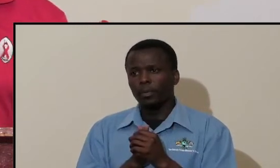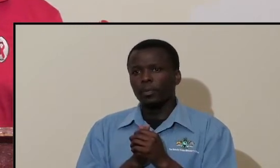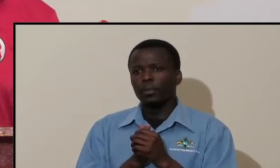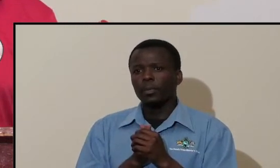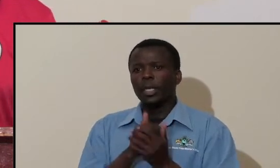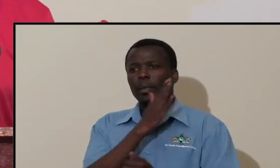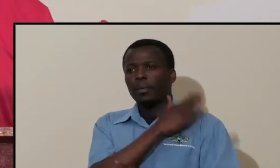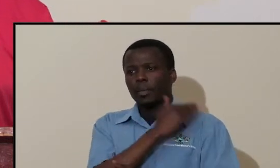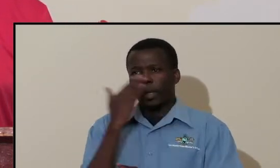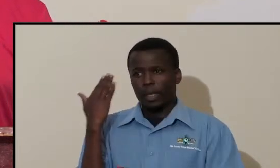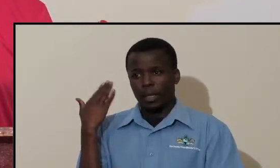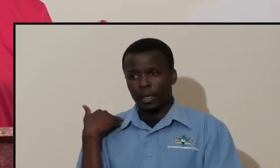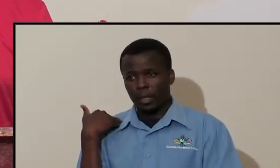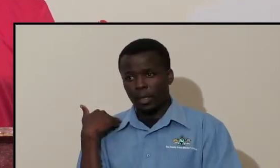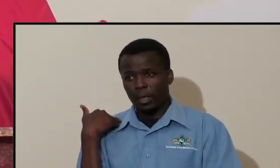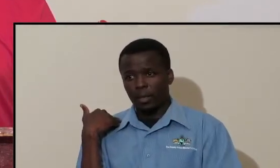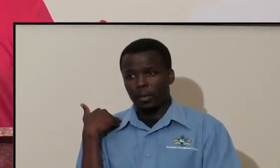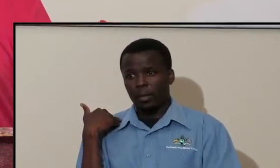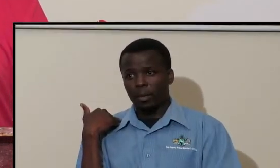Minister,